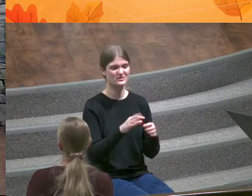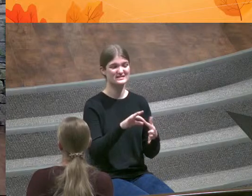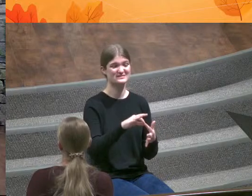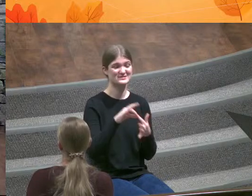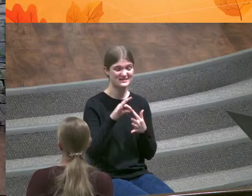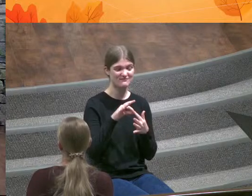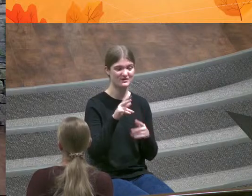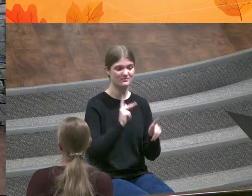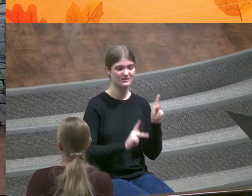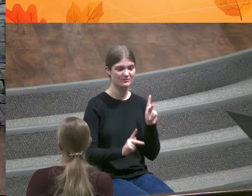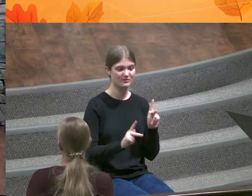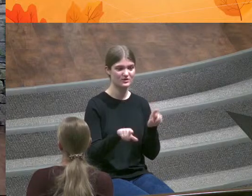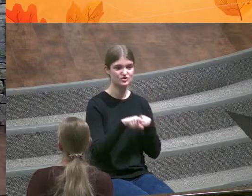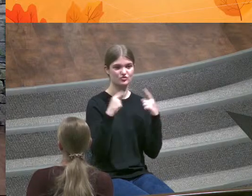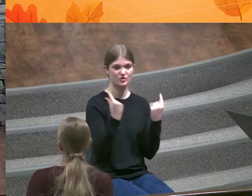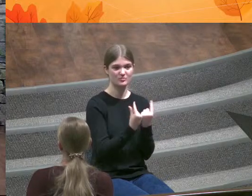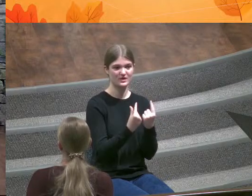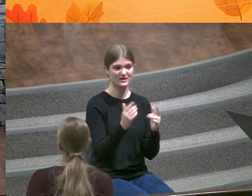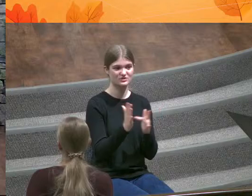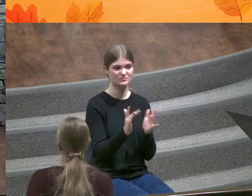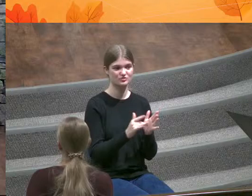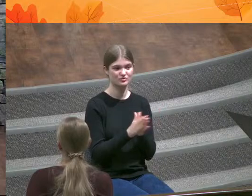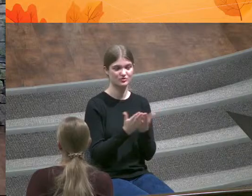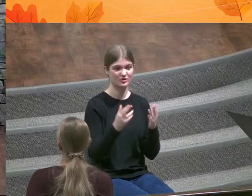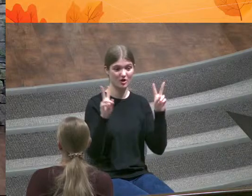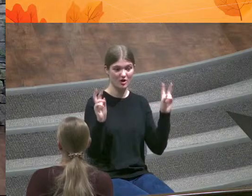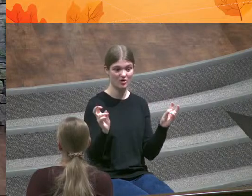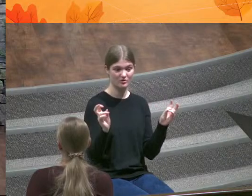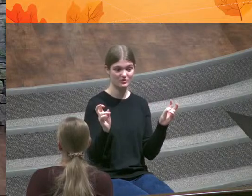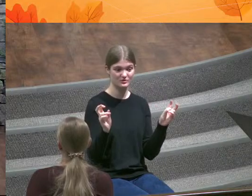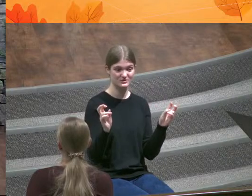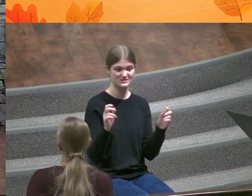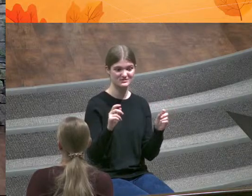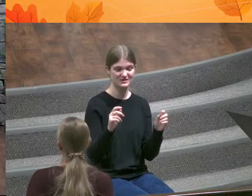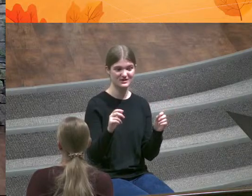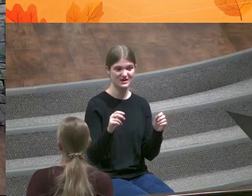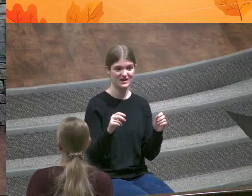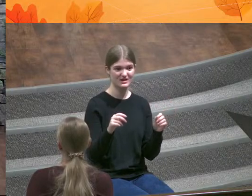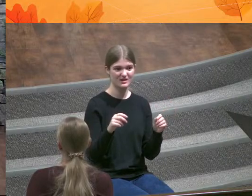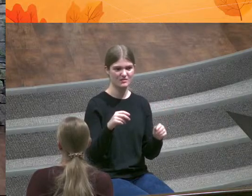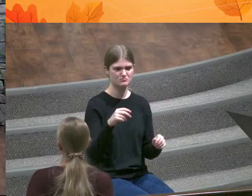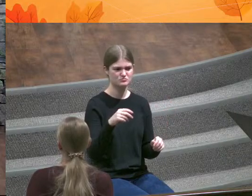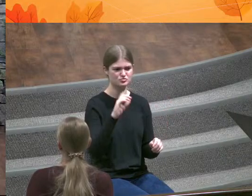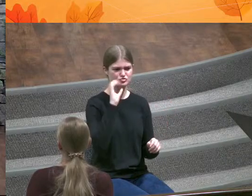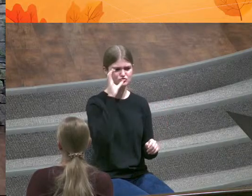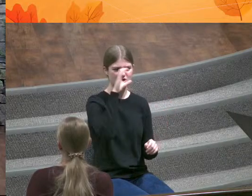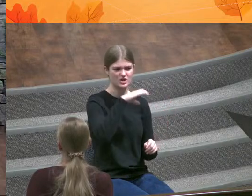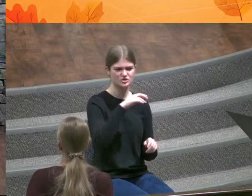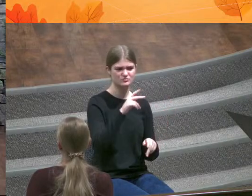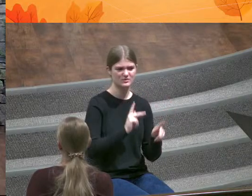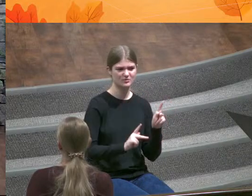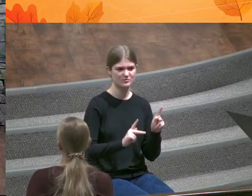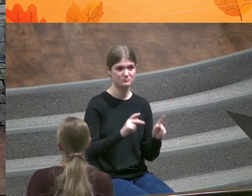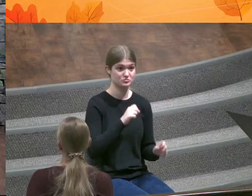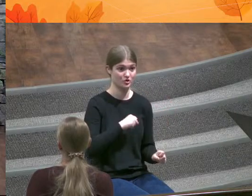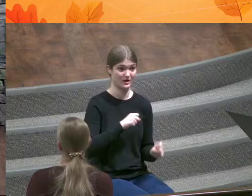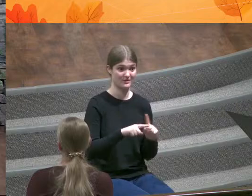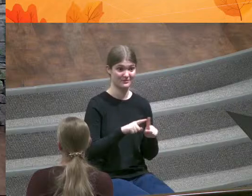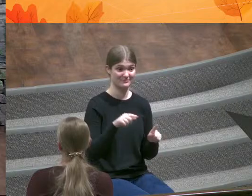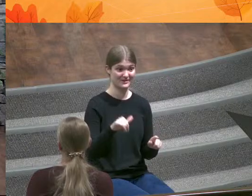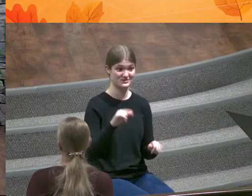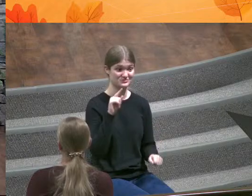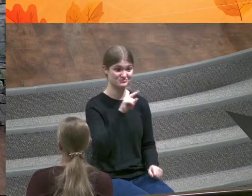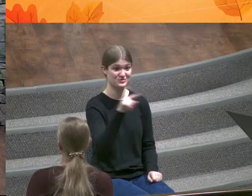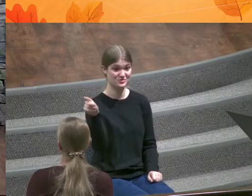people. It's a group that Scripture refers to, depending on your translation, as a peculiar people. Sorry, but that's